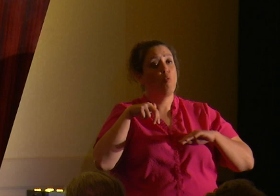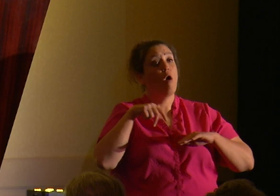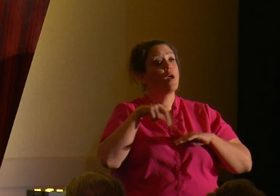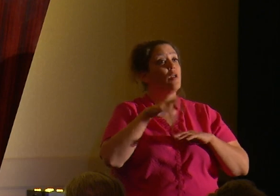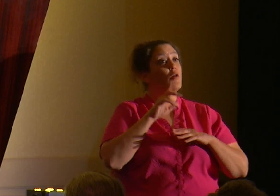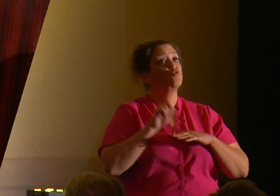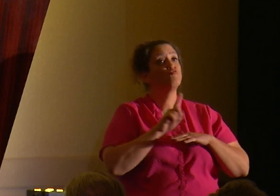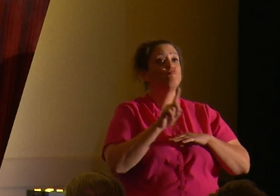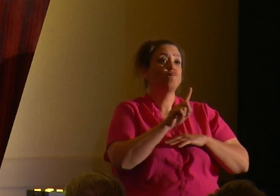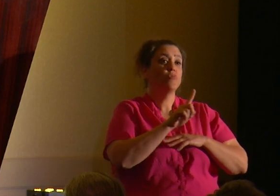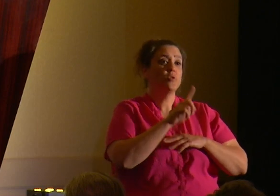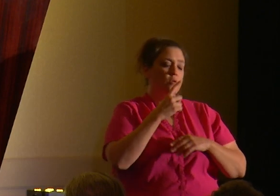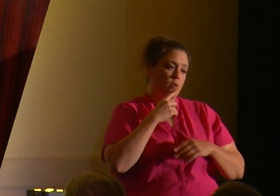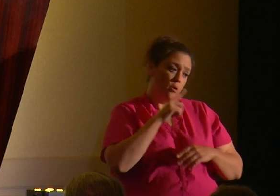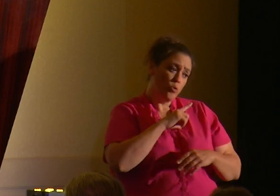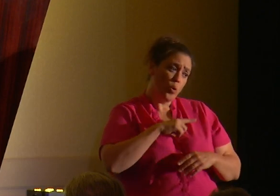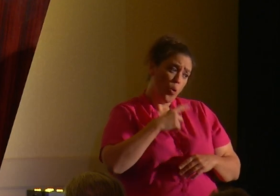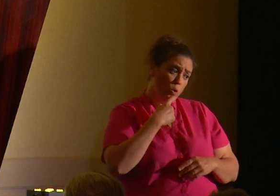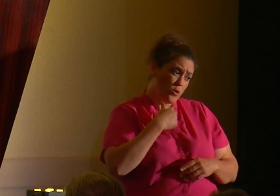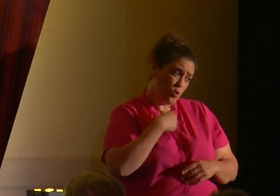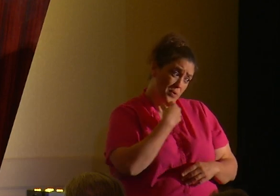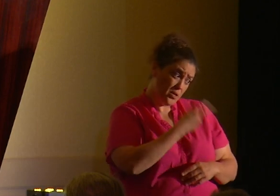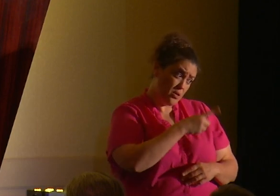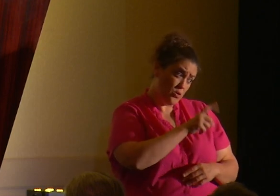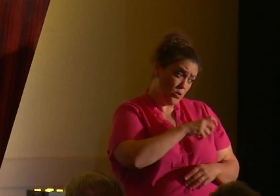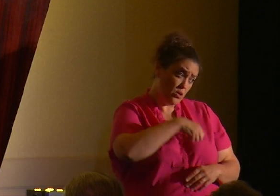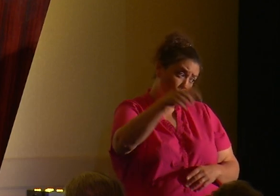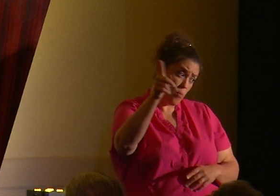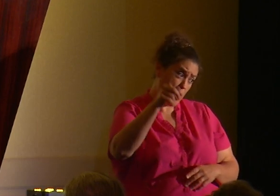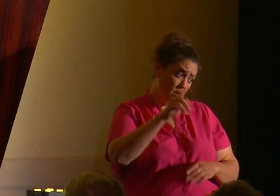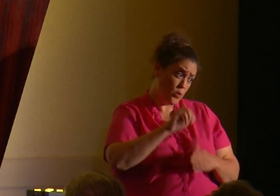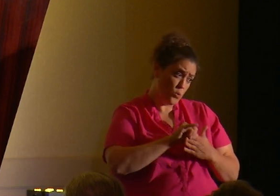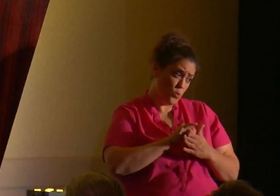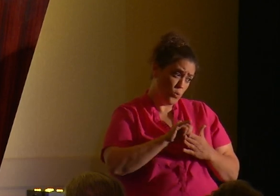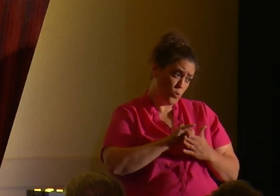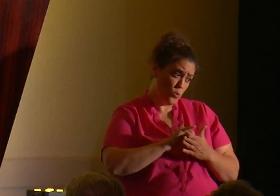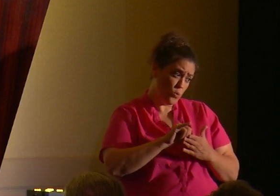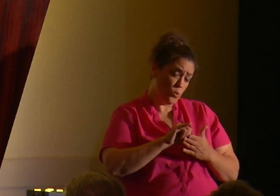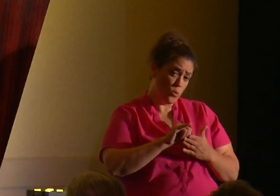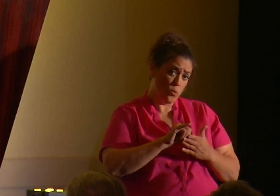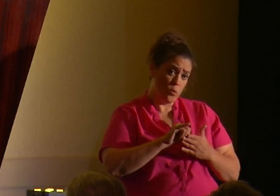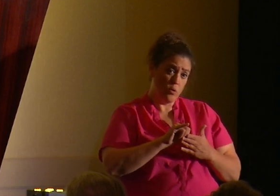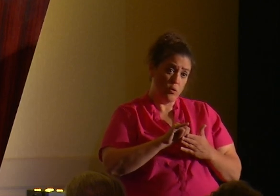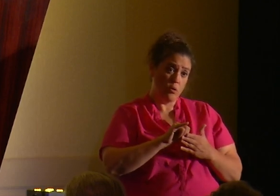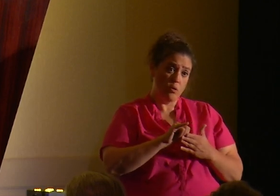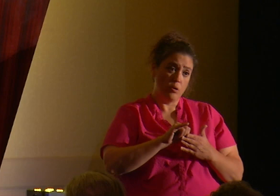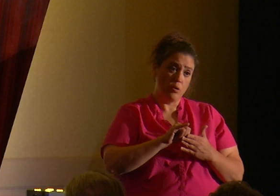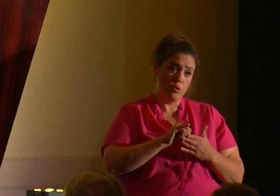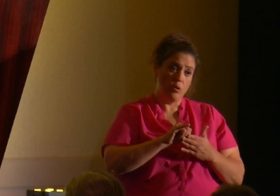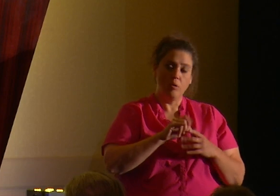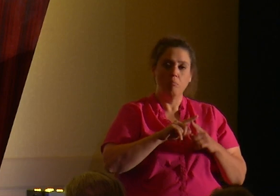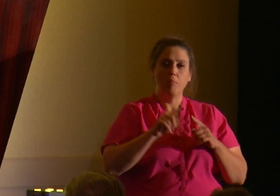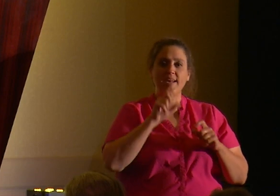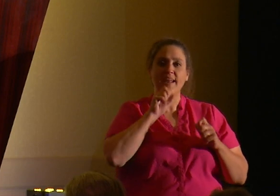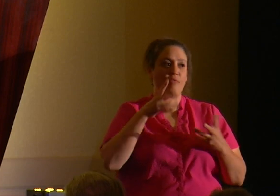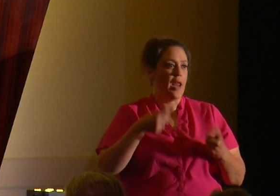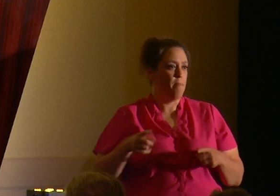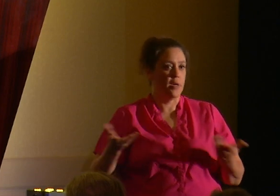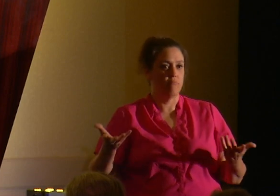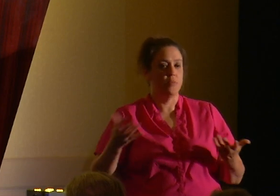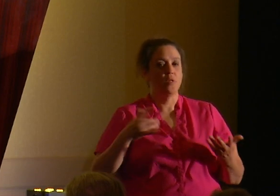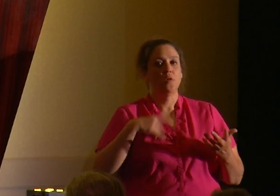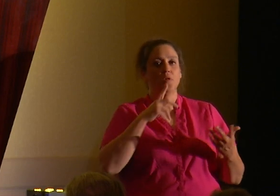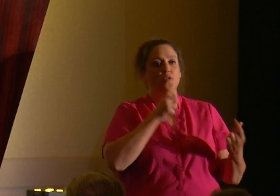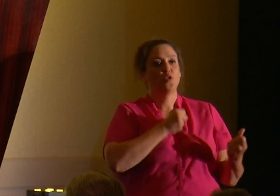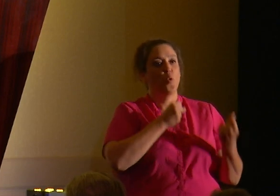hey, the Lord told me to tell you, you should go back to New York, I most likely would have done it. But nothing happened. So I drove to New York